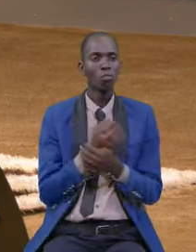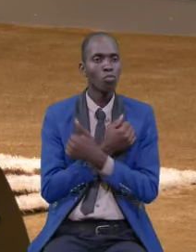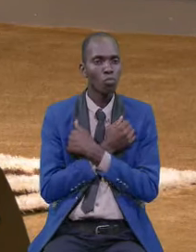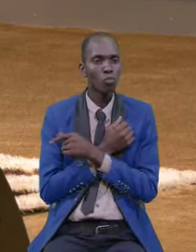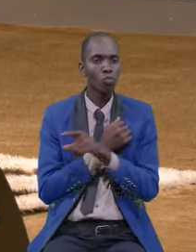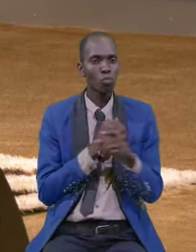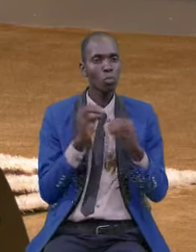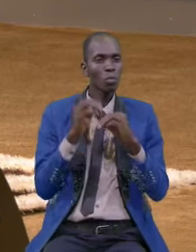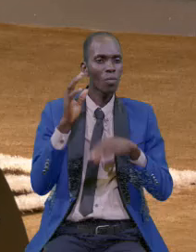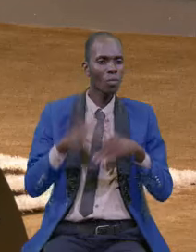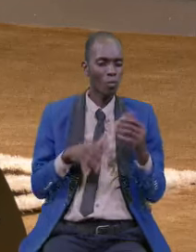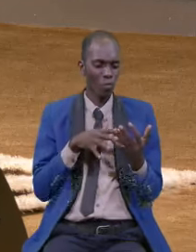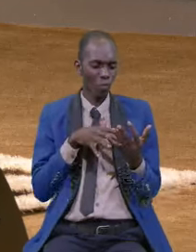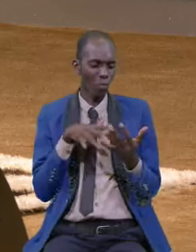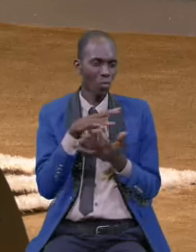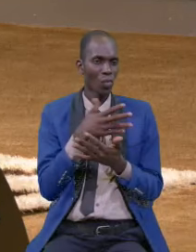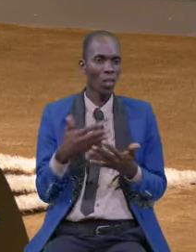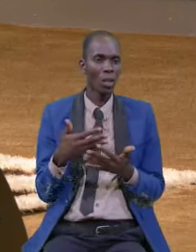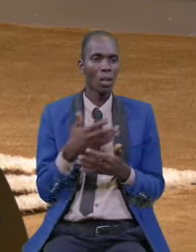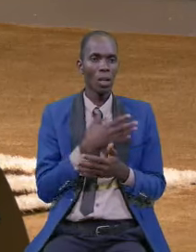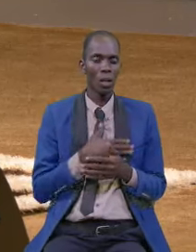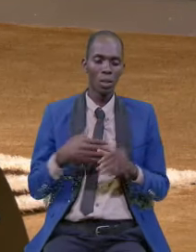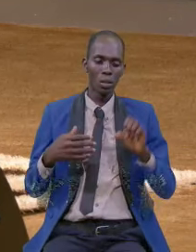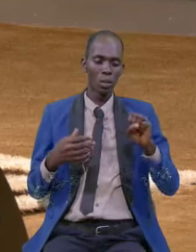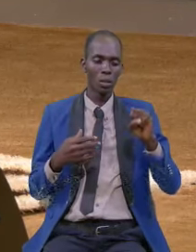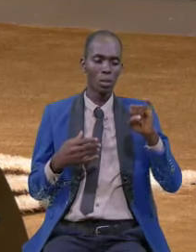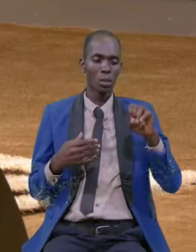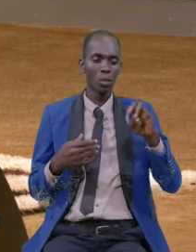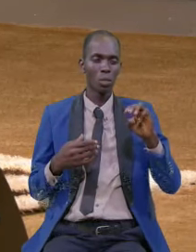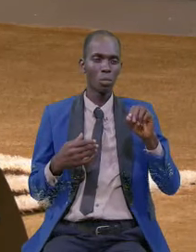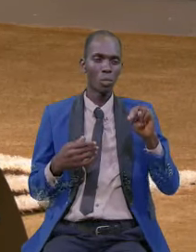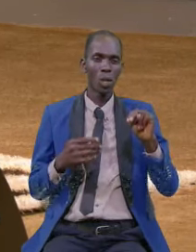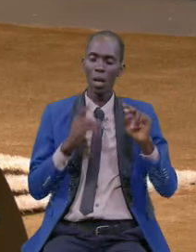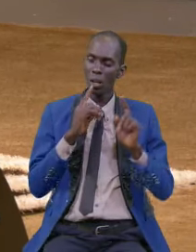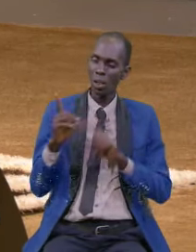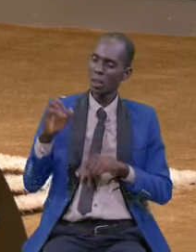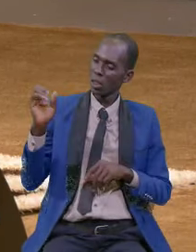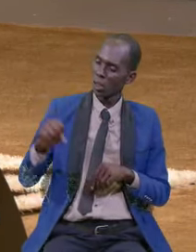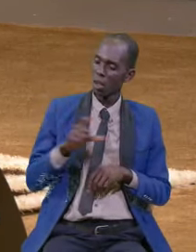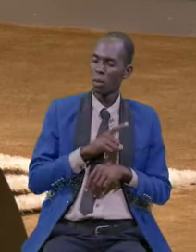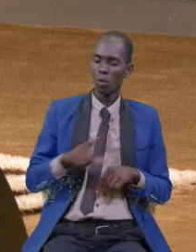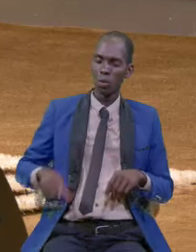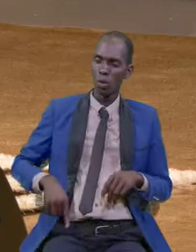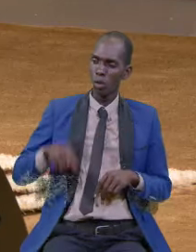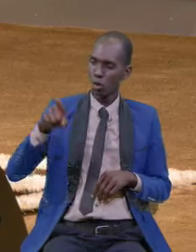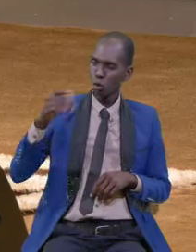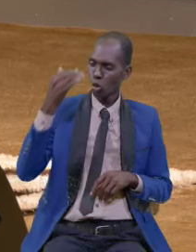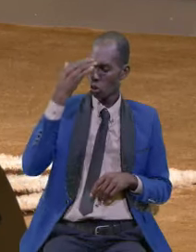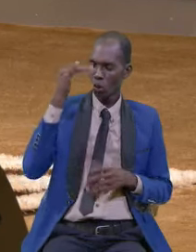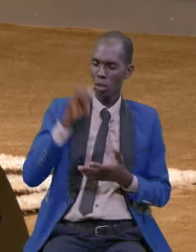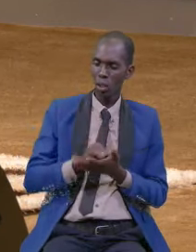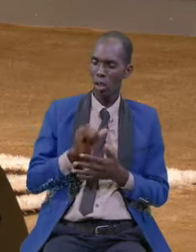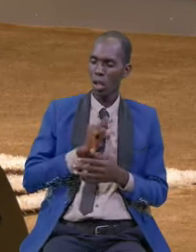yea, Lord, thou knowest that I love thee. Then he says